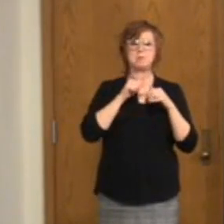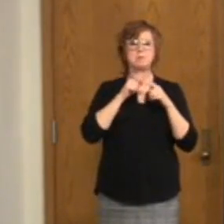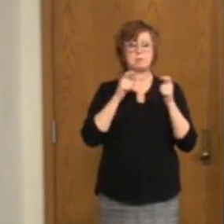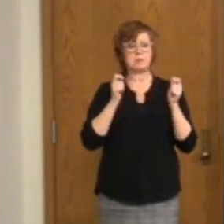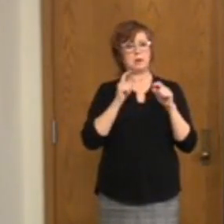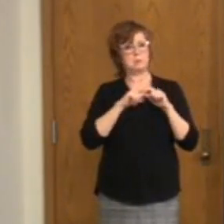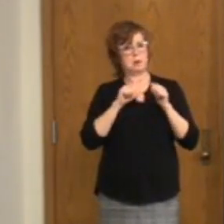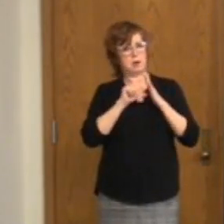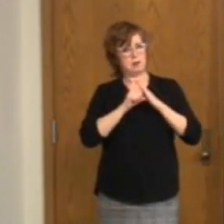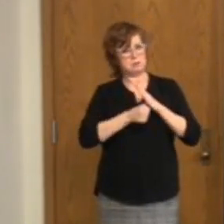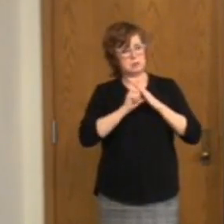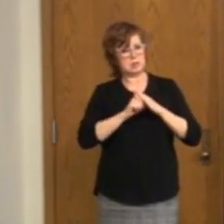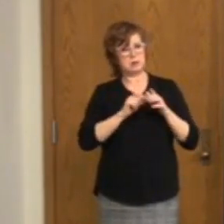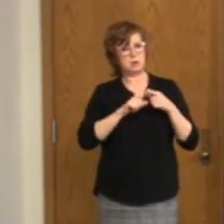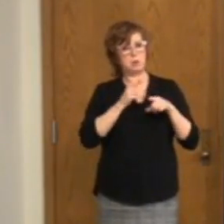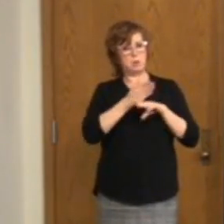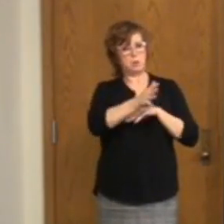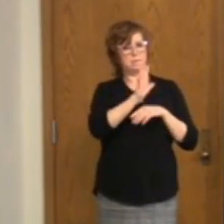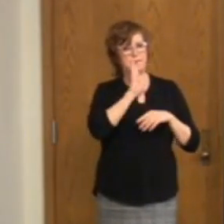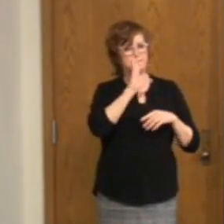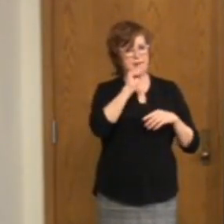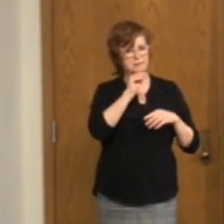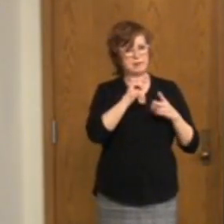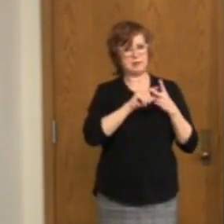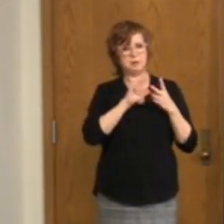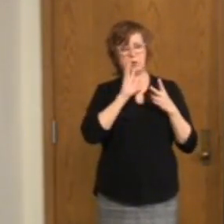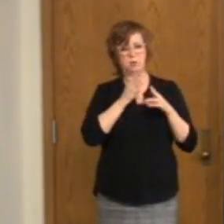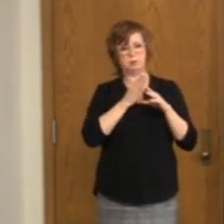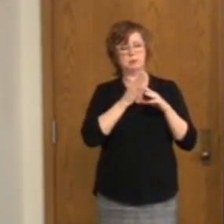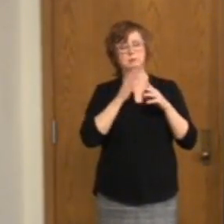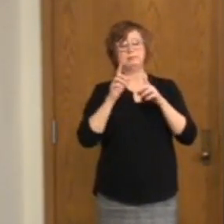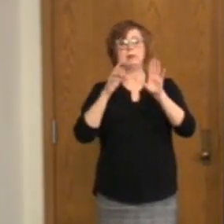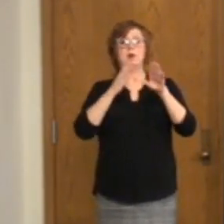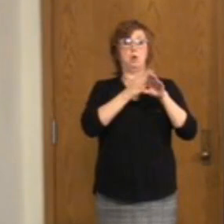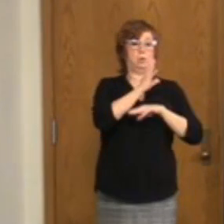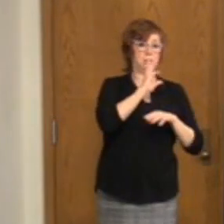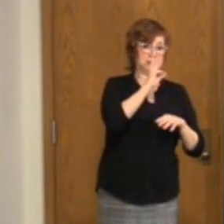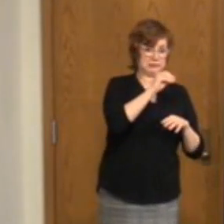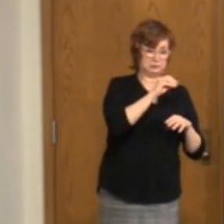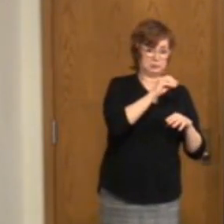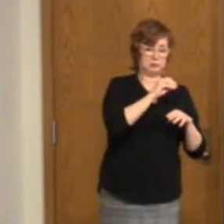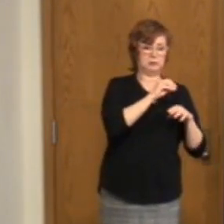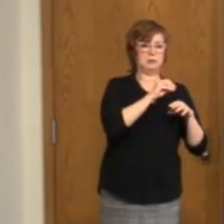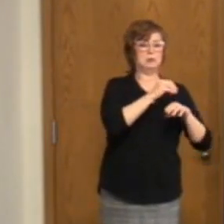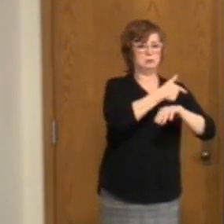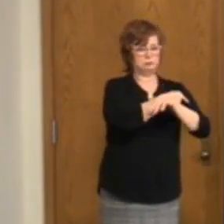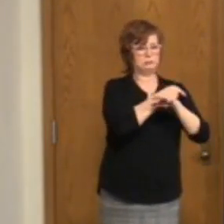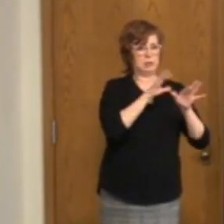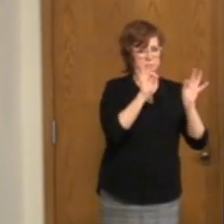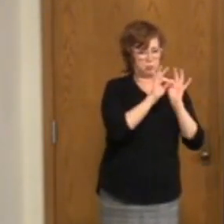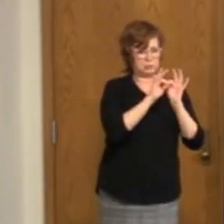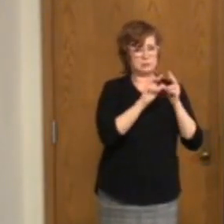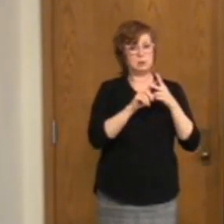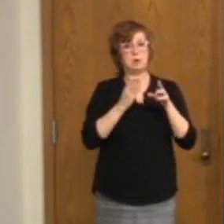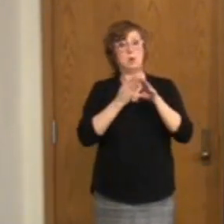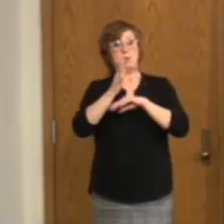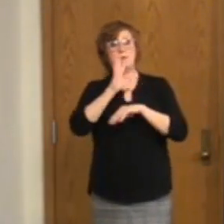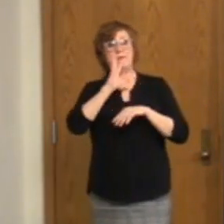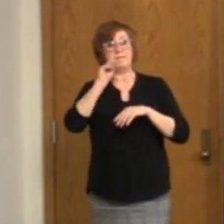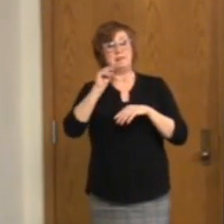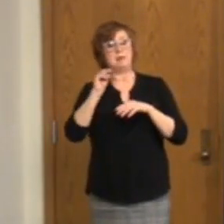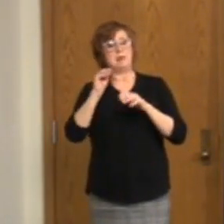and older or 50 and older with underlying risk factors, as we kind of are able to relax some